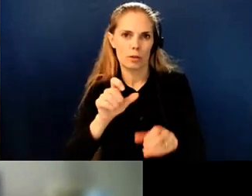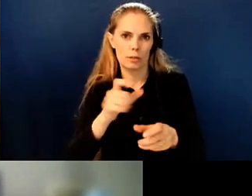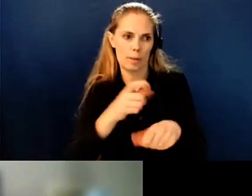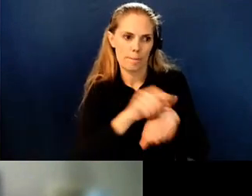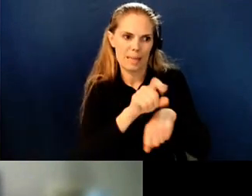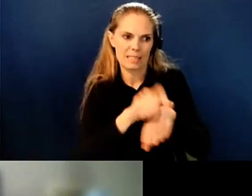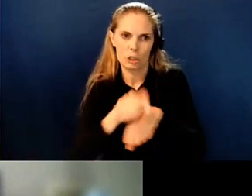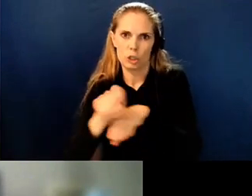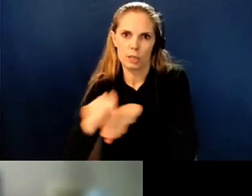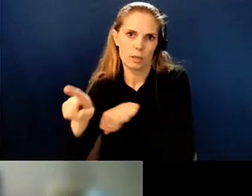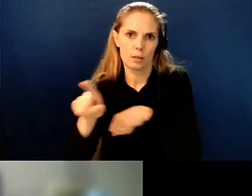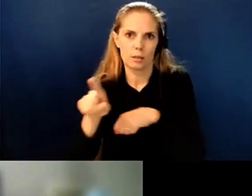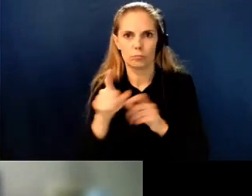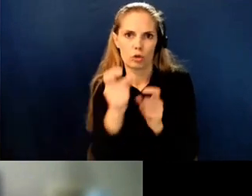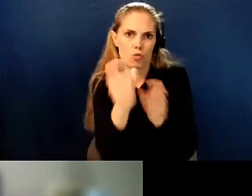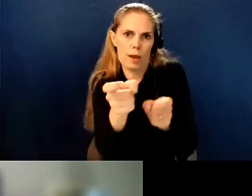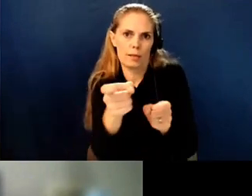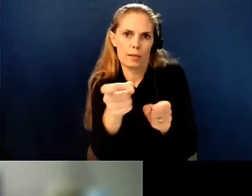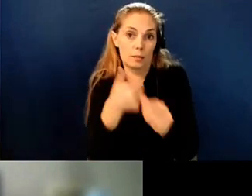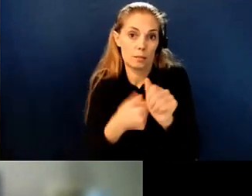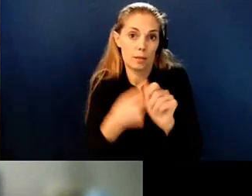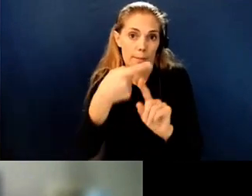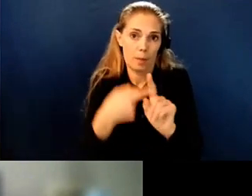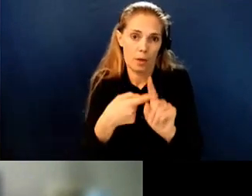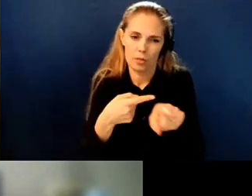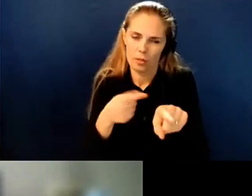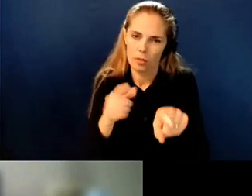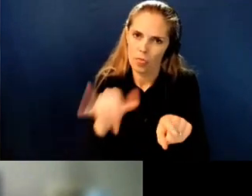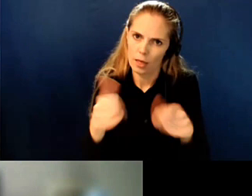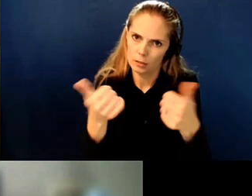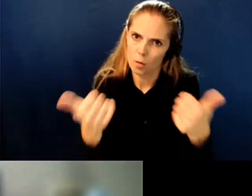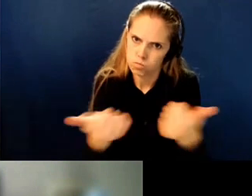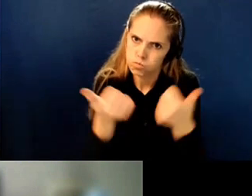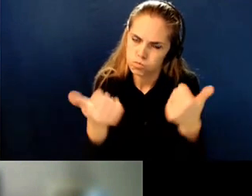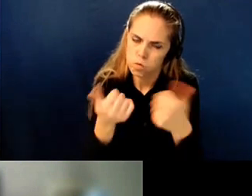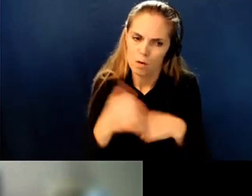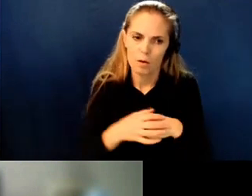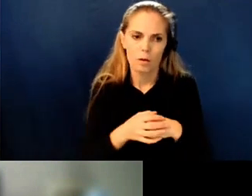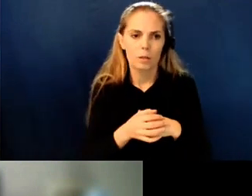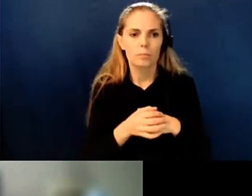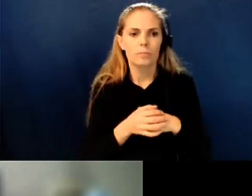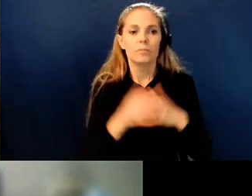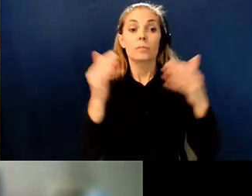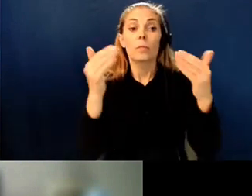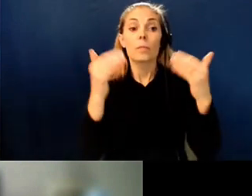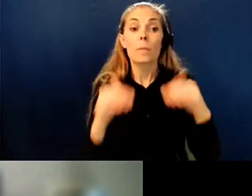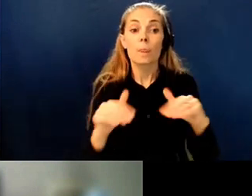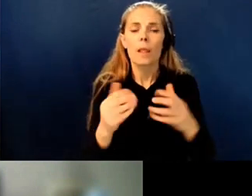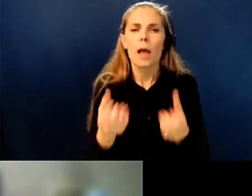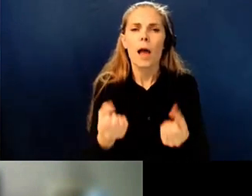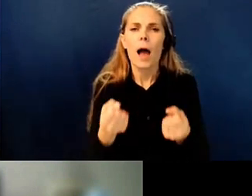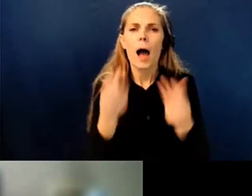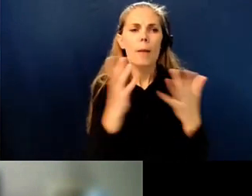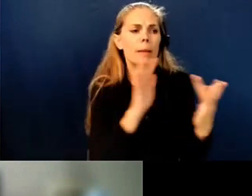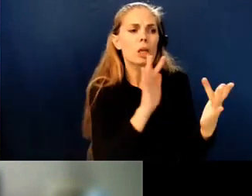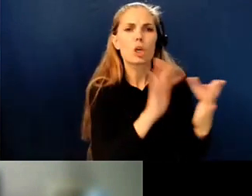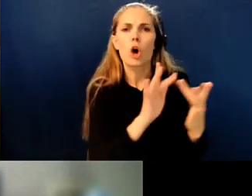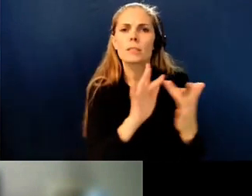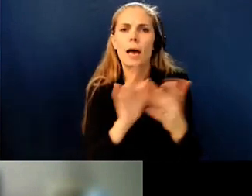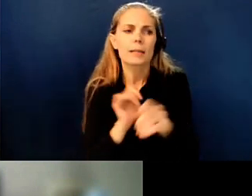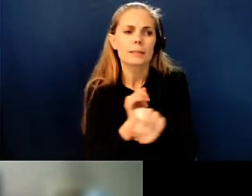organization. There's no limits on the number of contacts that you have in the platform. So you could have 5 staff and you could have 500 contacts, doesn't